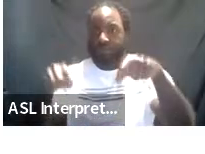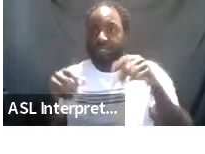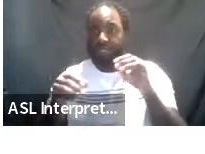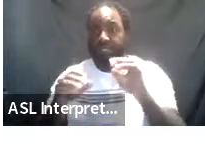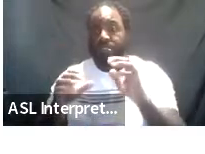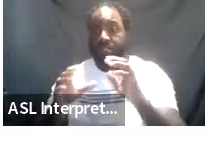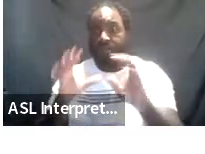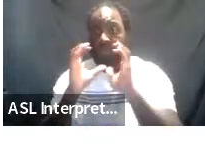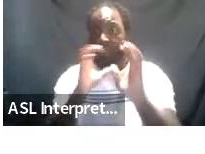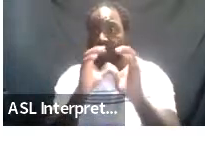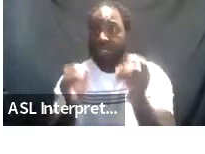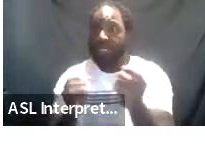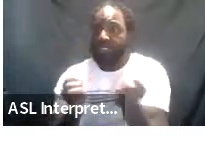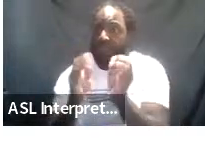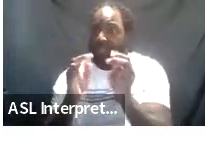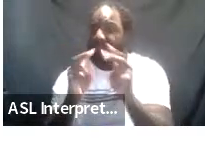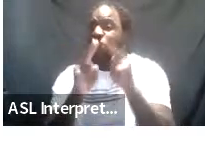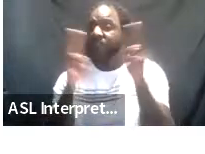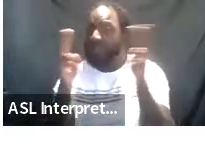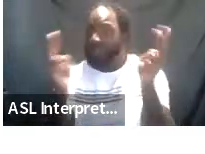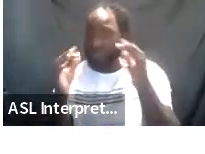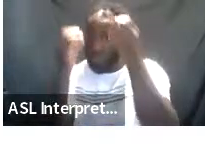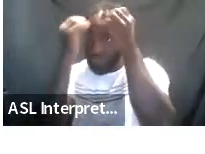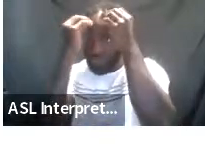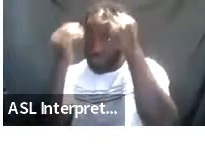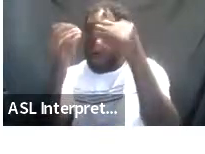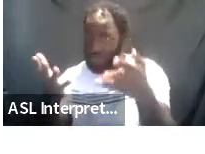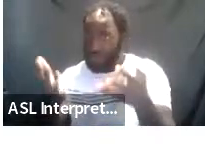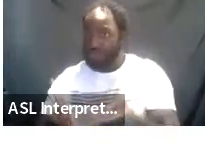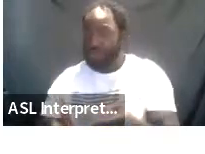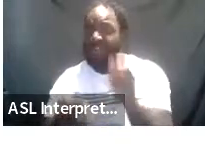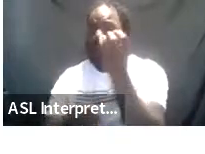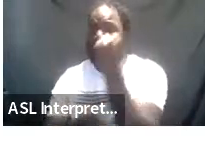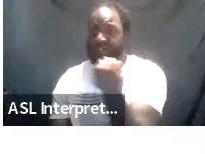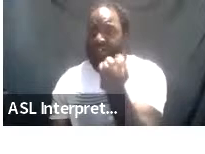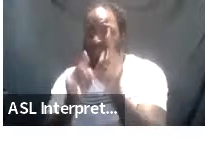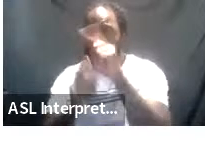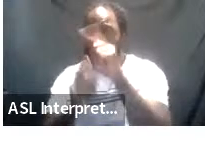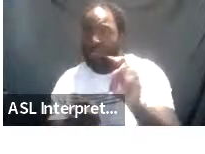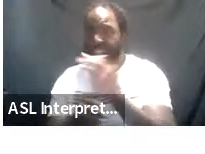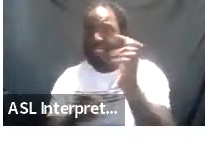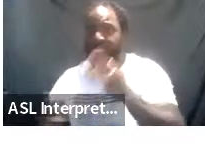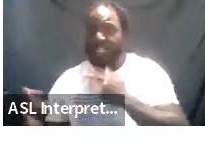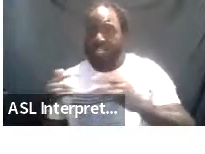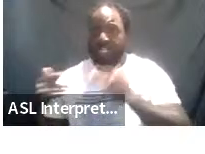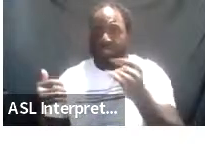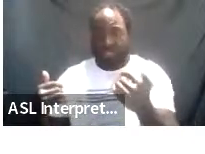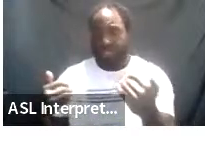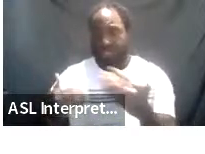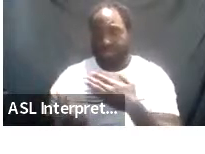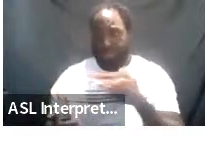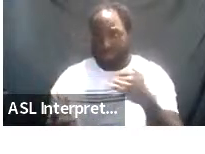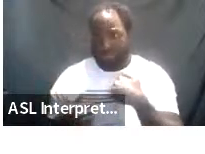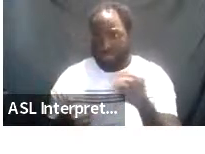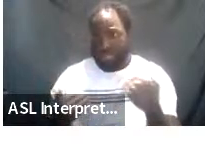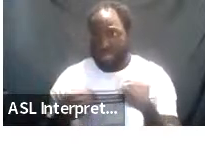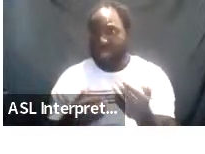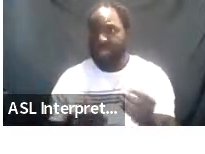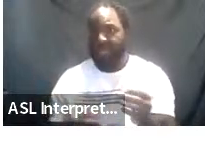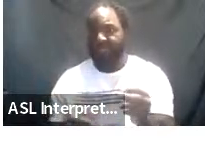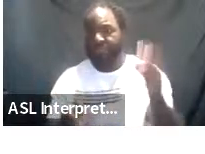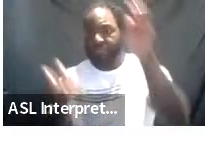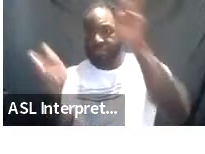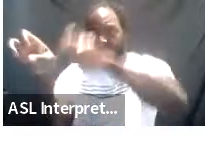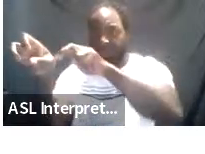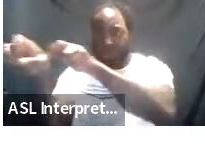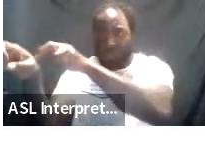It's been very informative. A few questions or concerns that I had, piggybacking on some of the